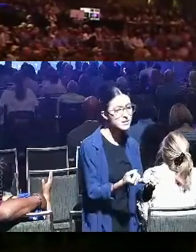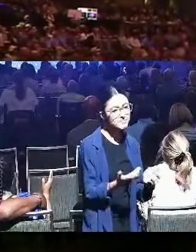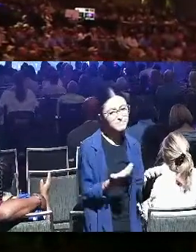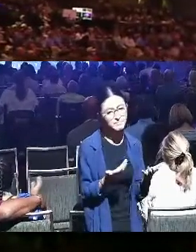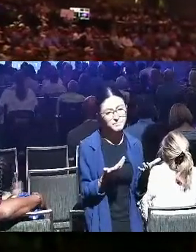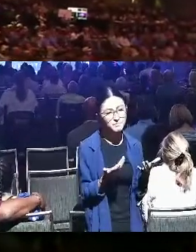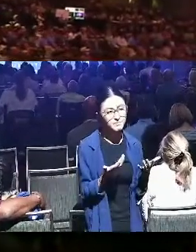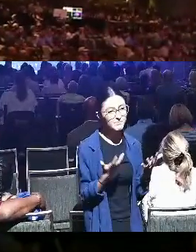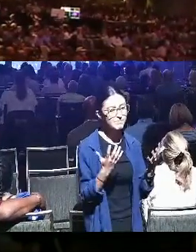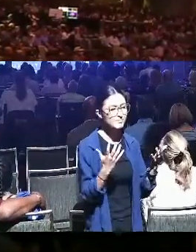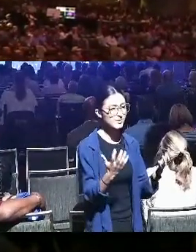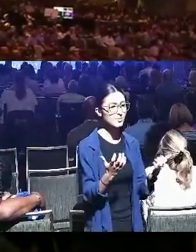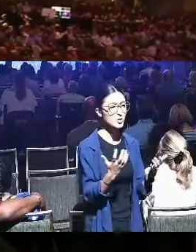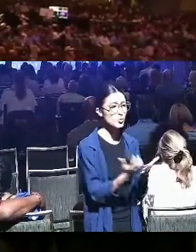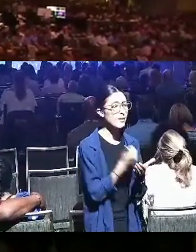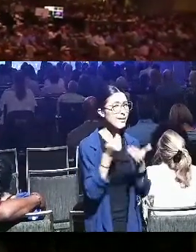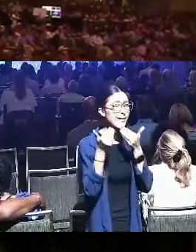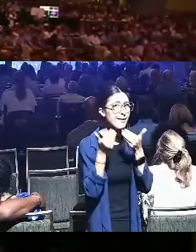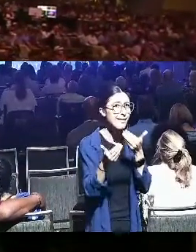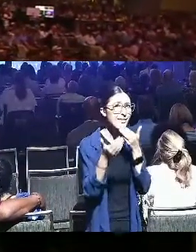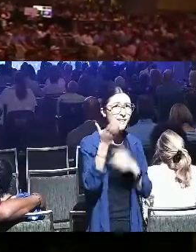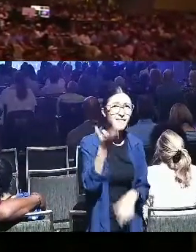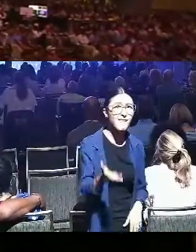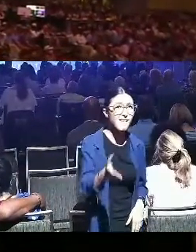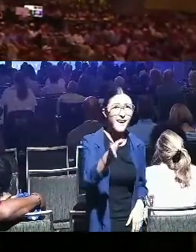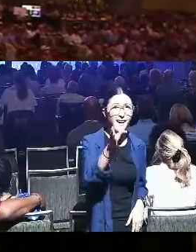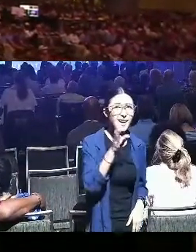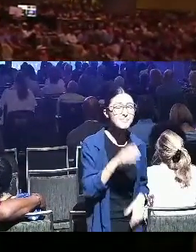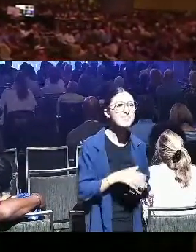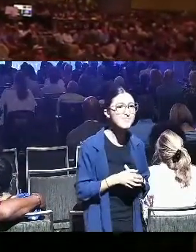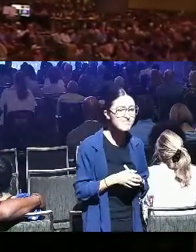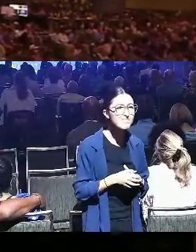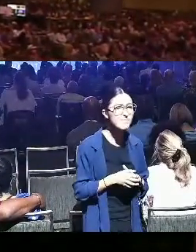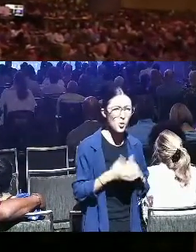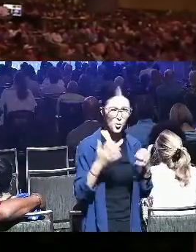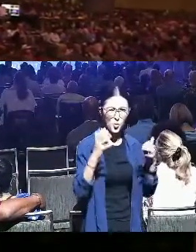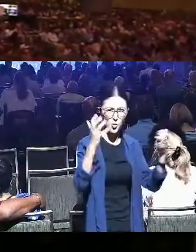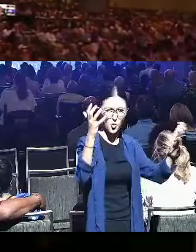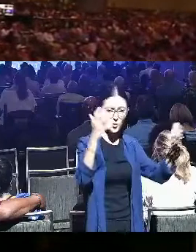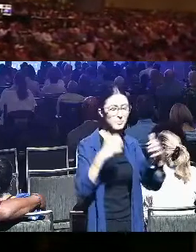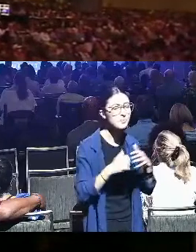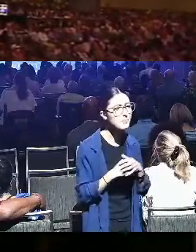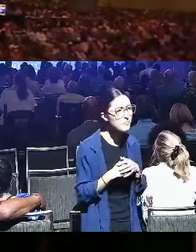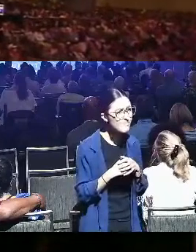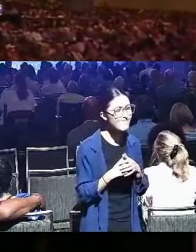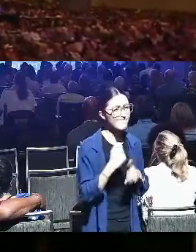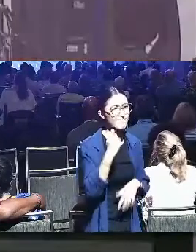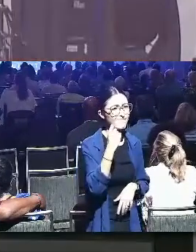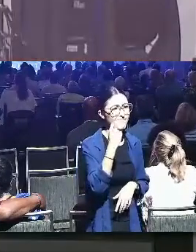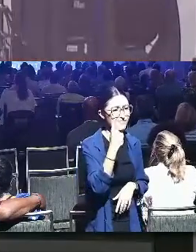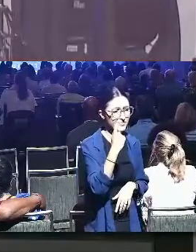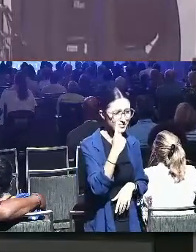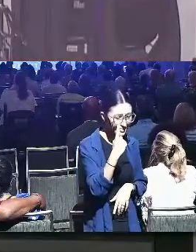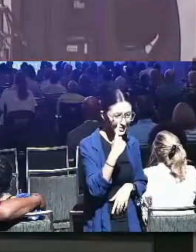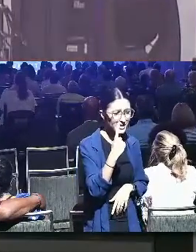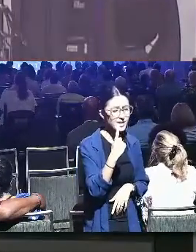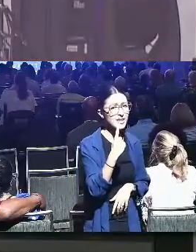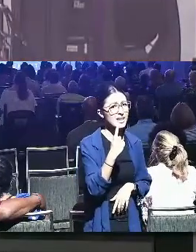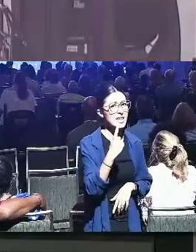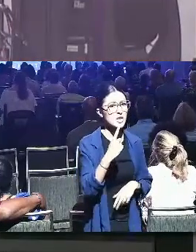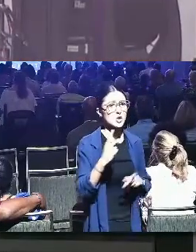I just want to thank God because he is the worst person to plan an event